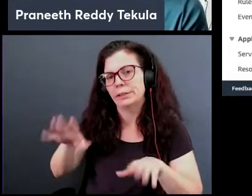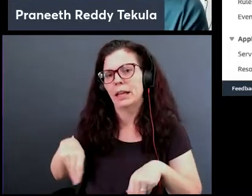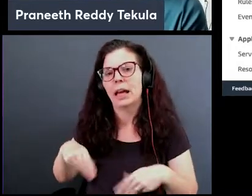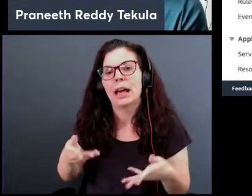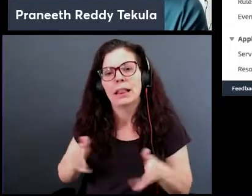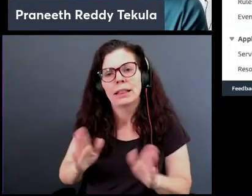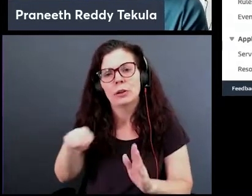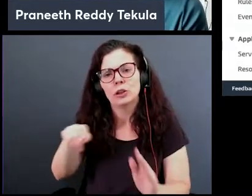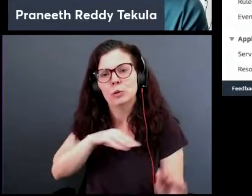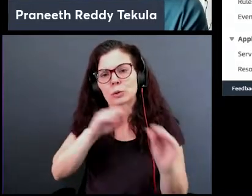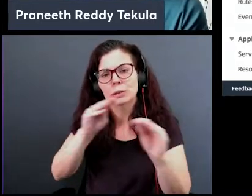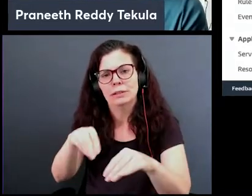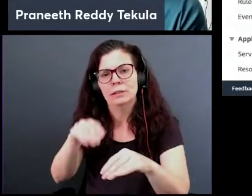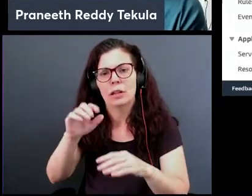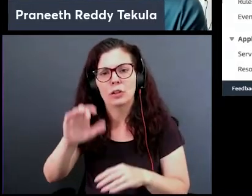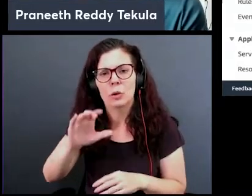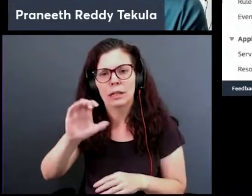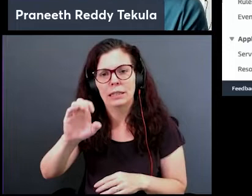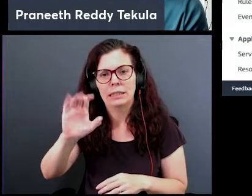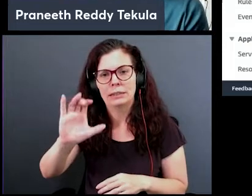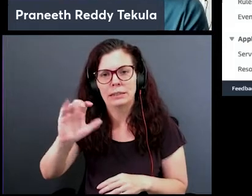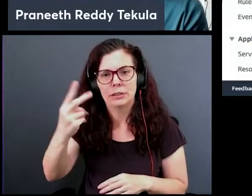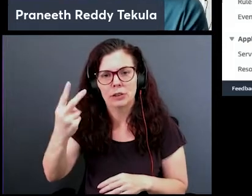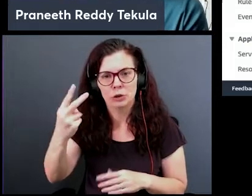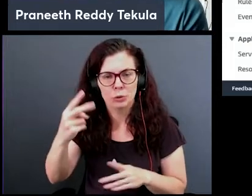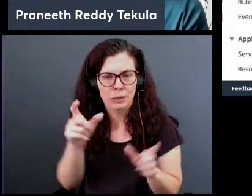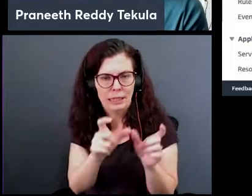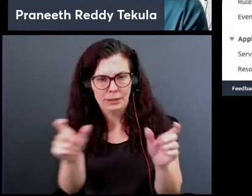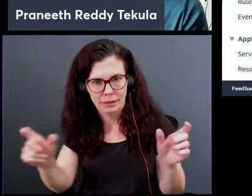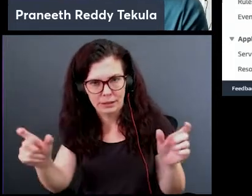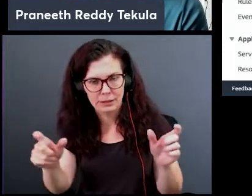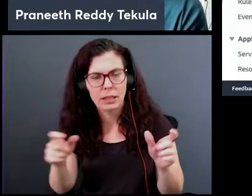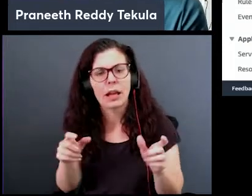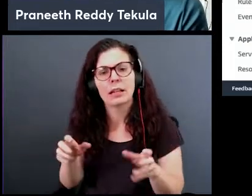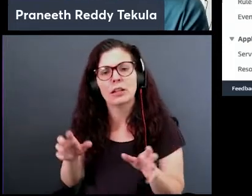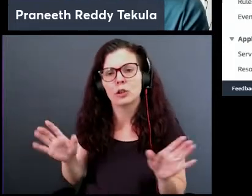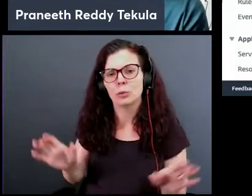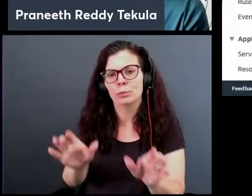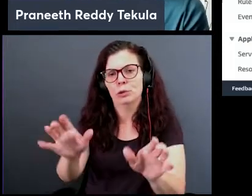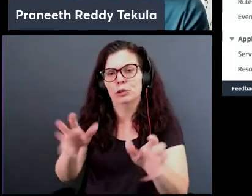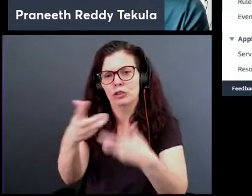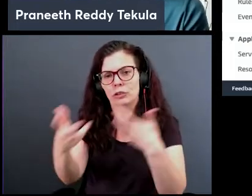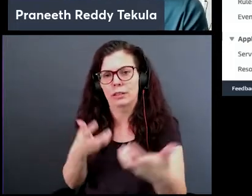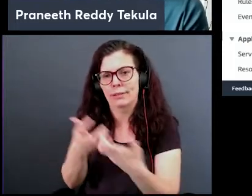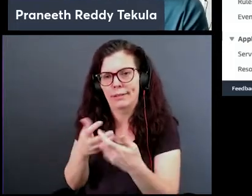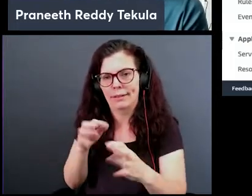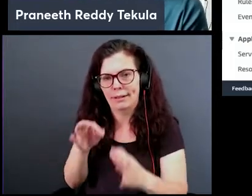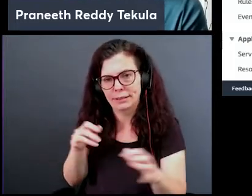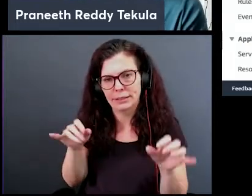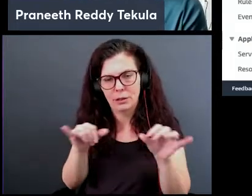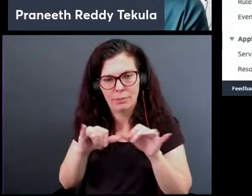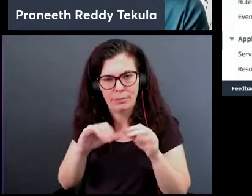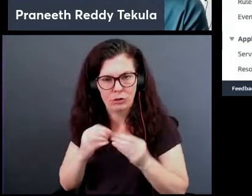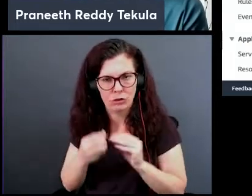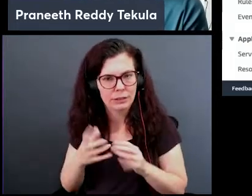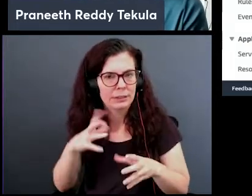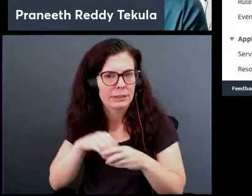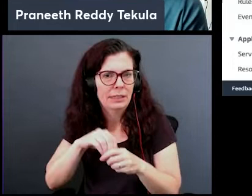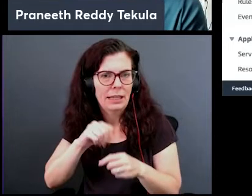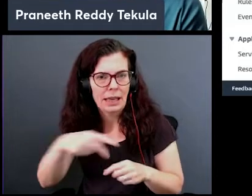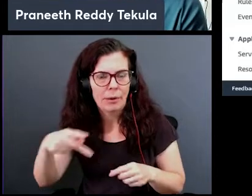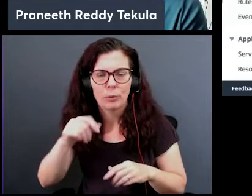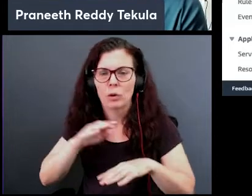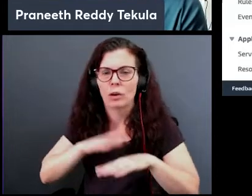EC2 instances and push custom metrics like what's running inside your application or on your operating